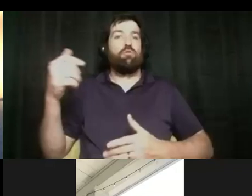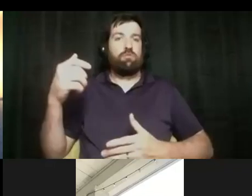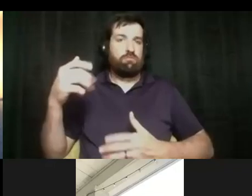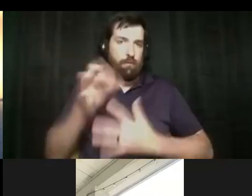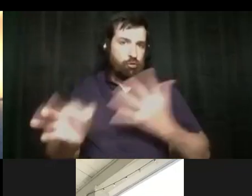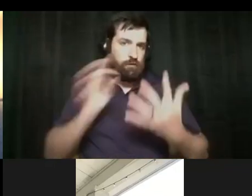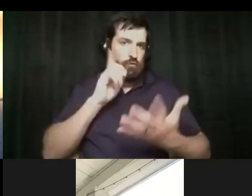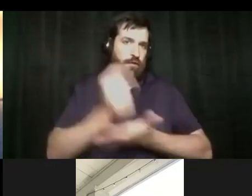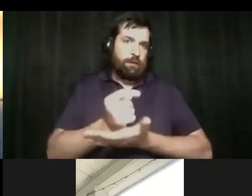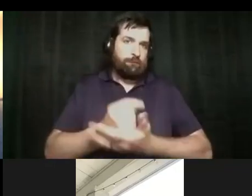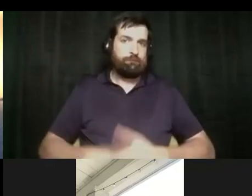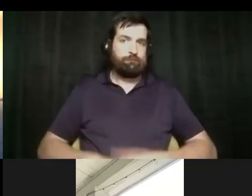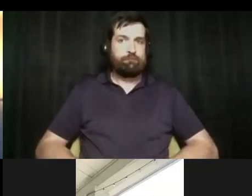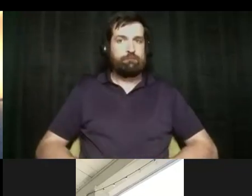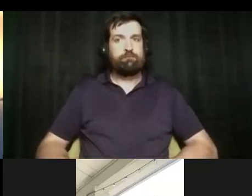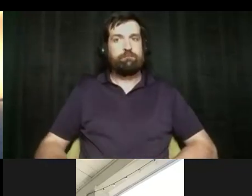something.